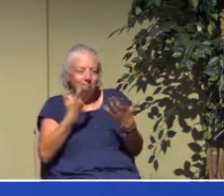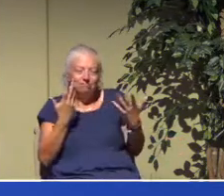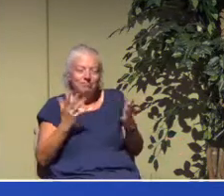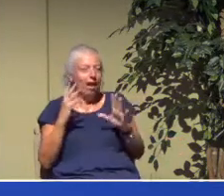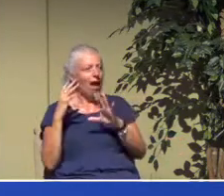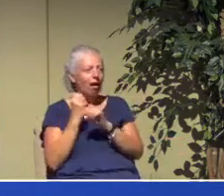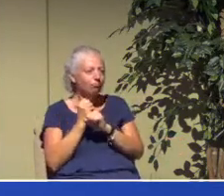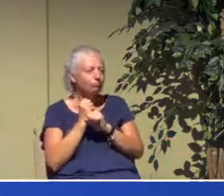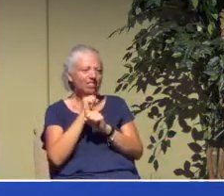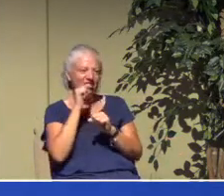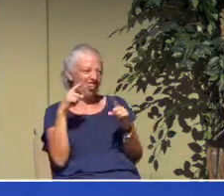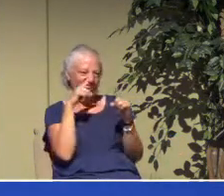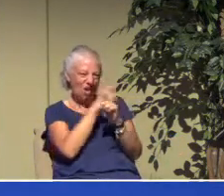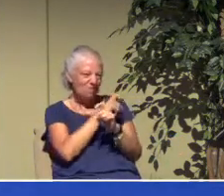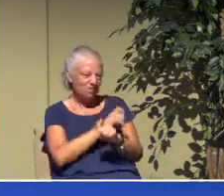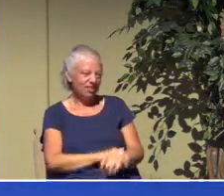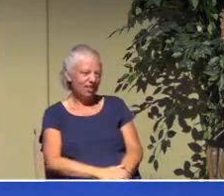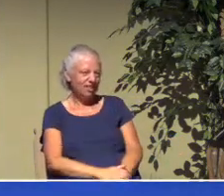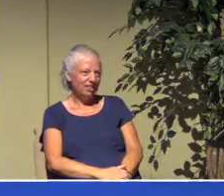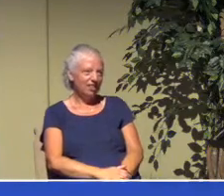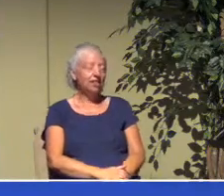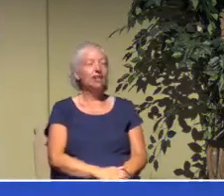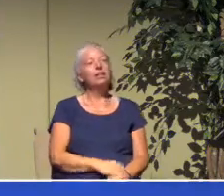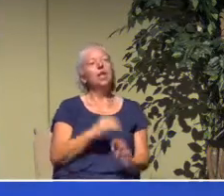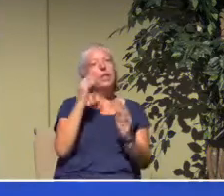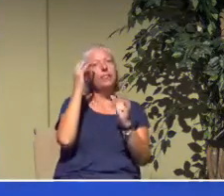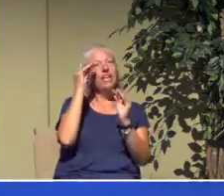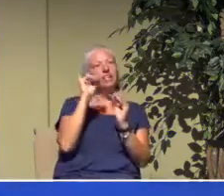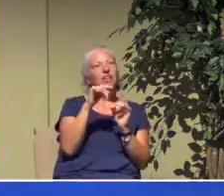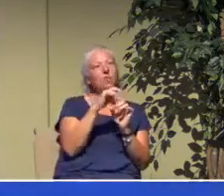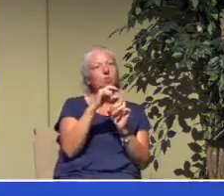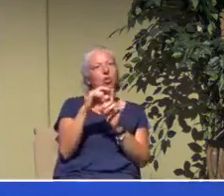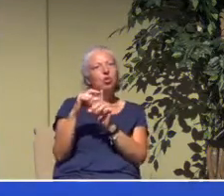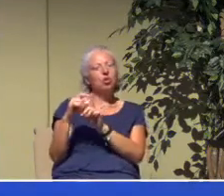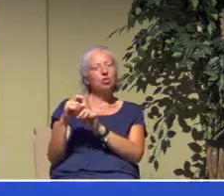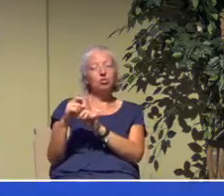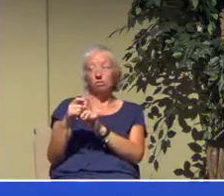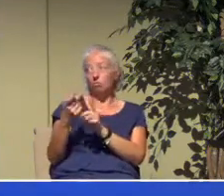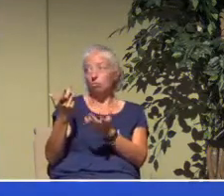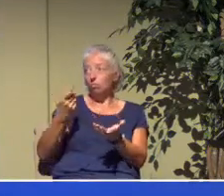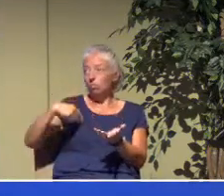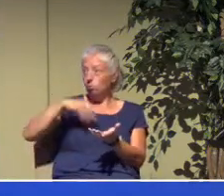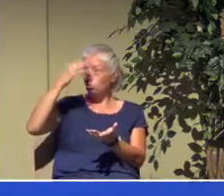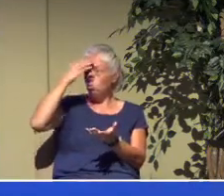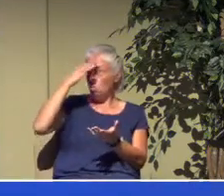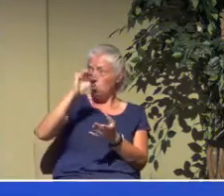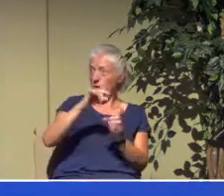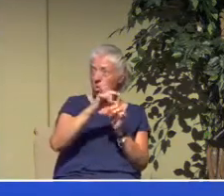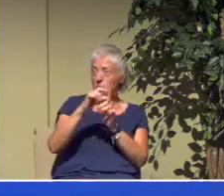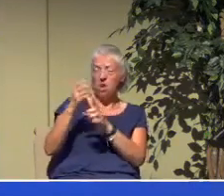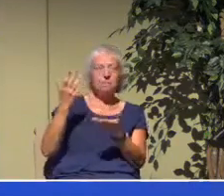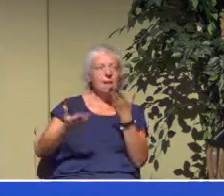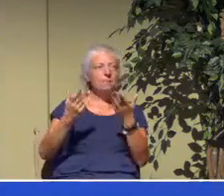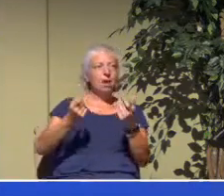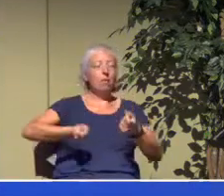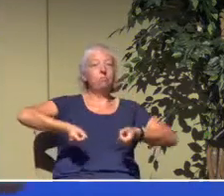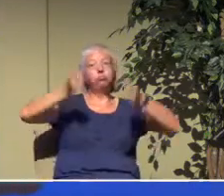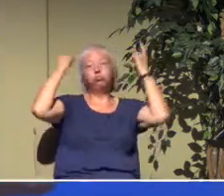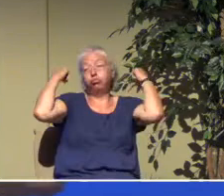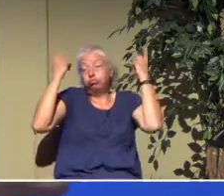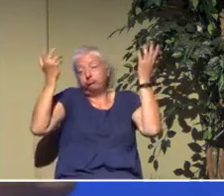complicated. Now, let's think about those words. If those words are familiar to us, they might just go right over our head.